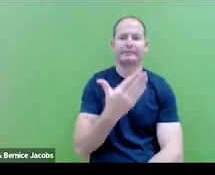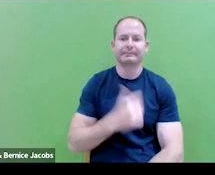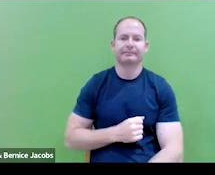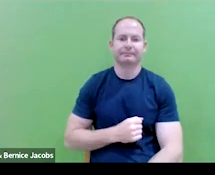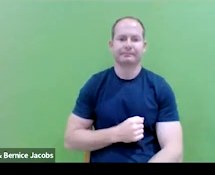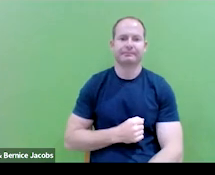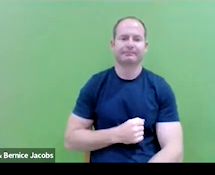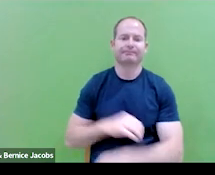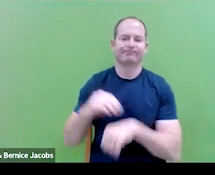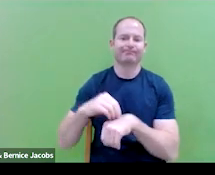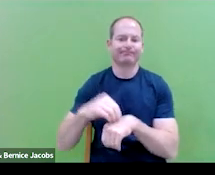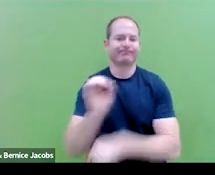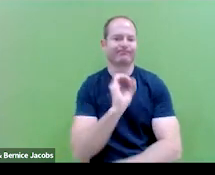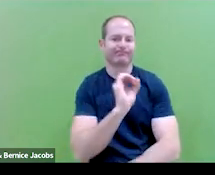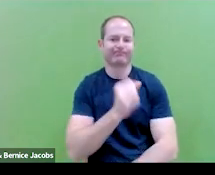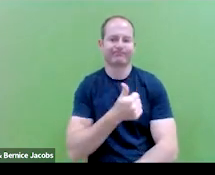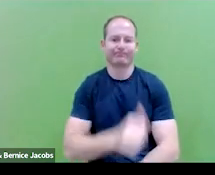No problem.